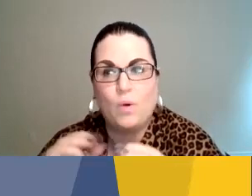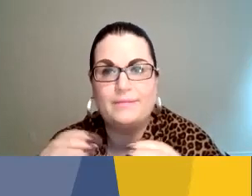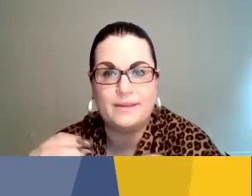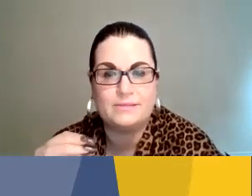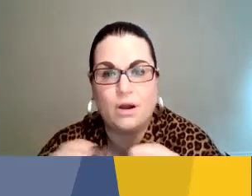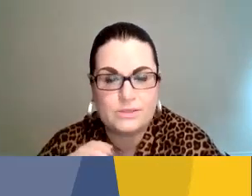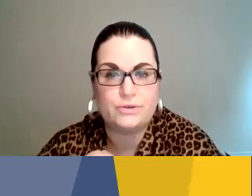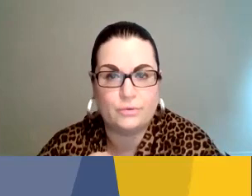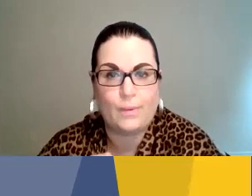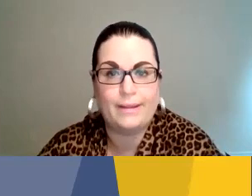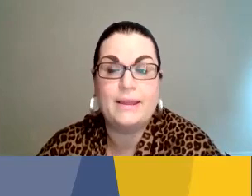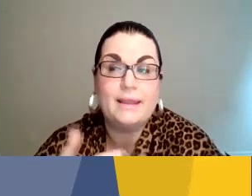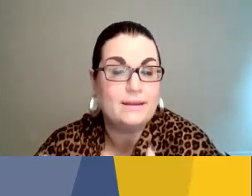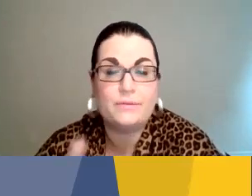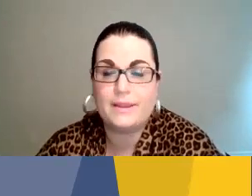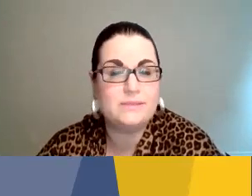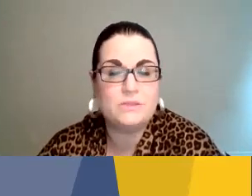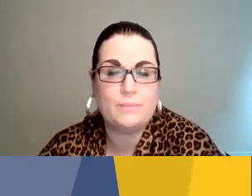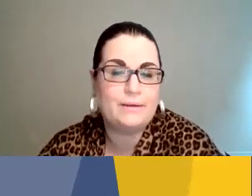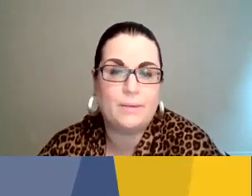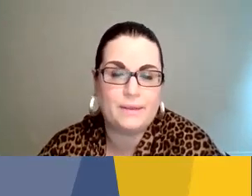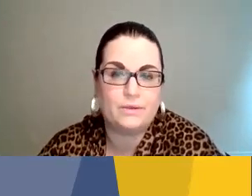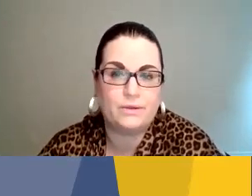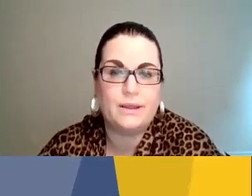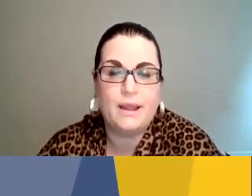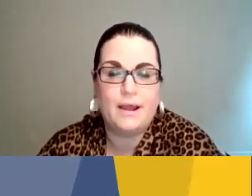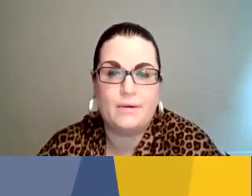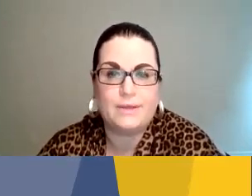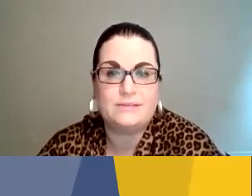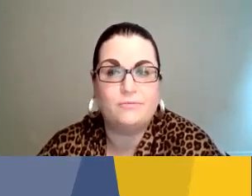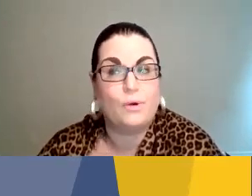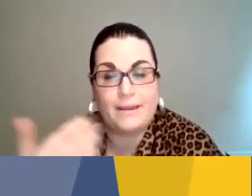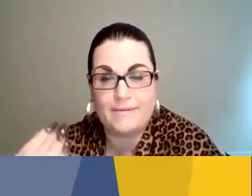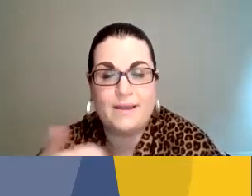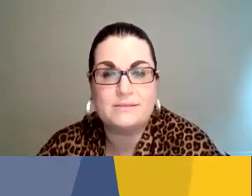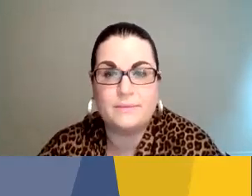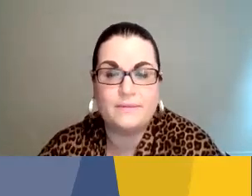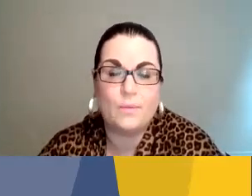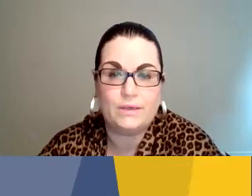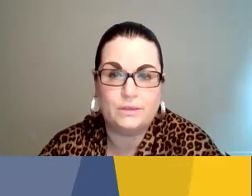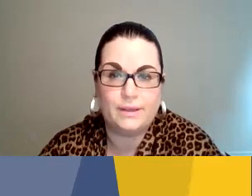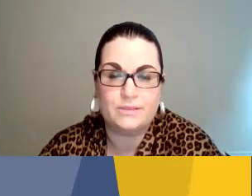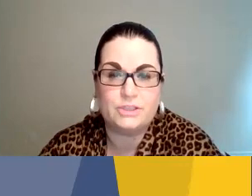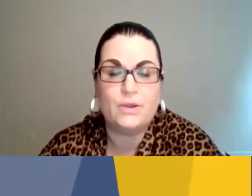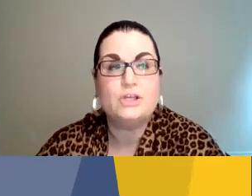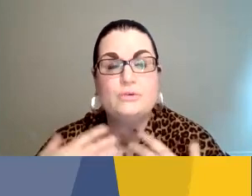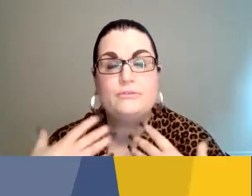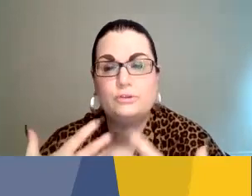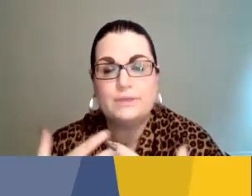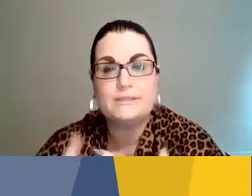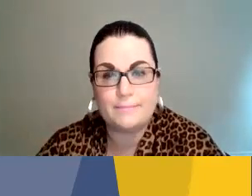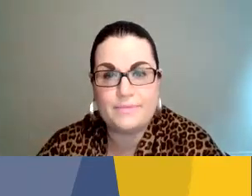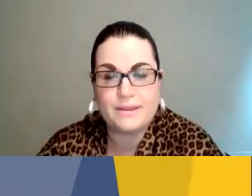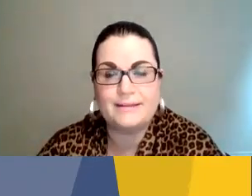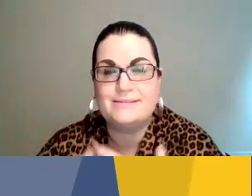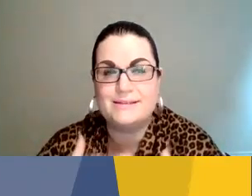why things are a certain way. In other cases, there may not be a good reason for it, and then that's something that we could look into. So if you